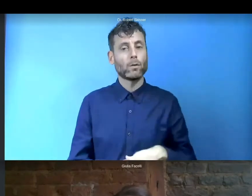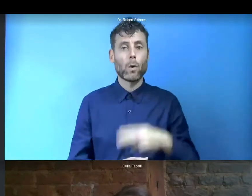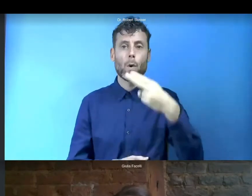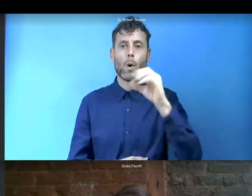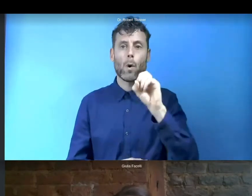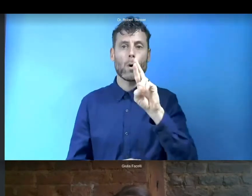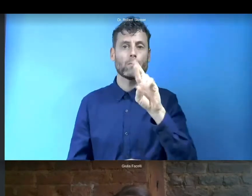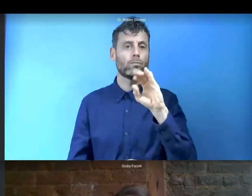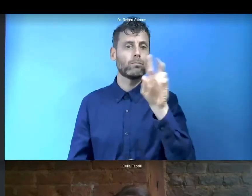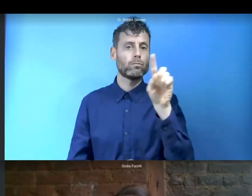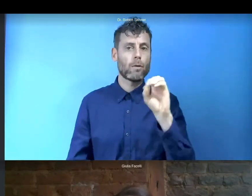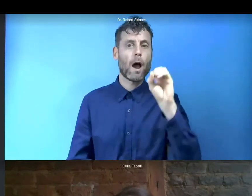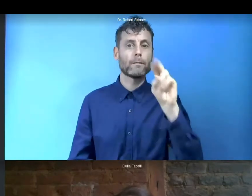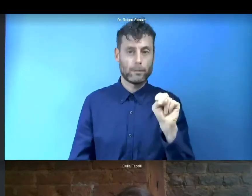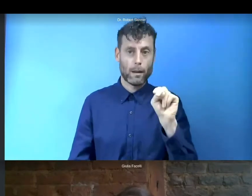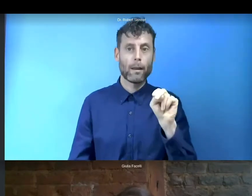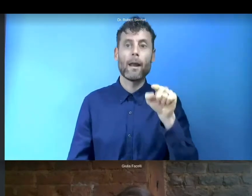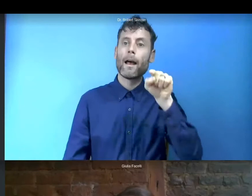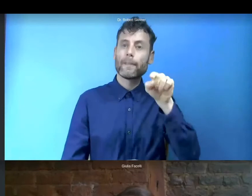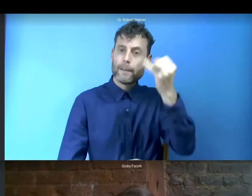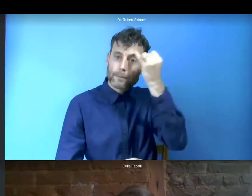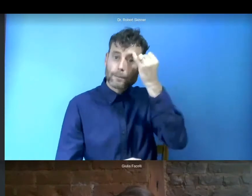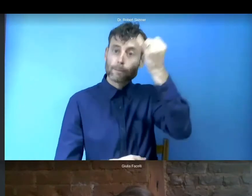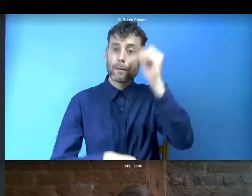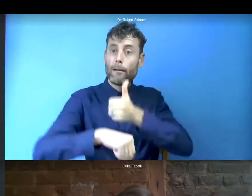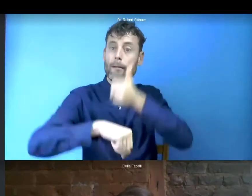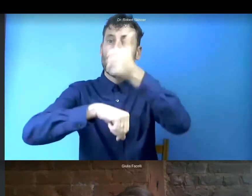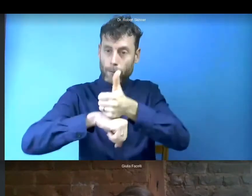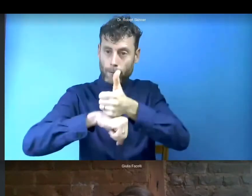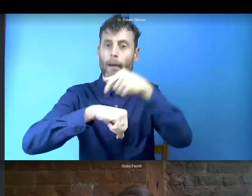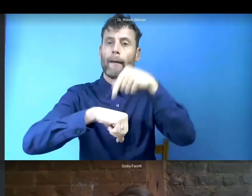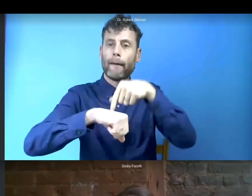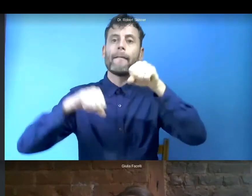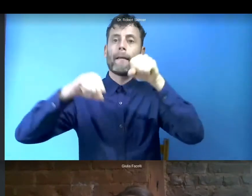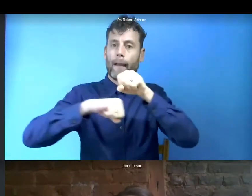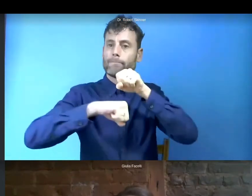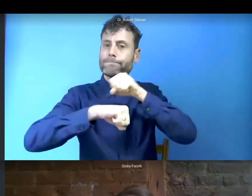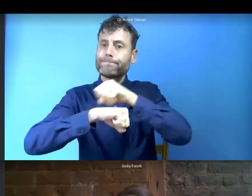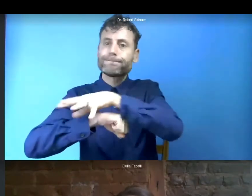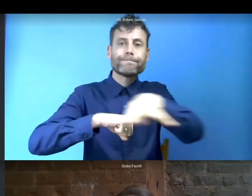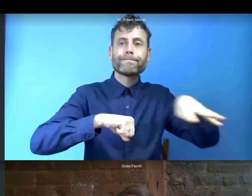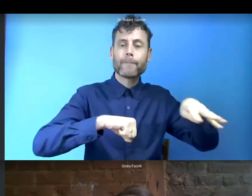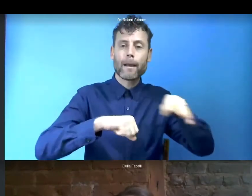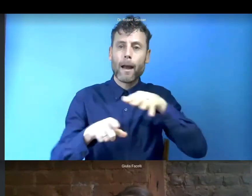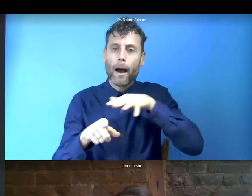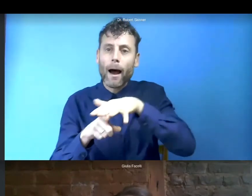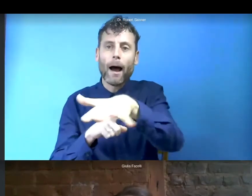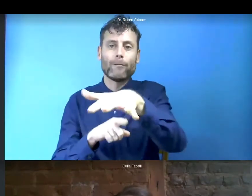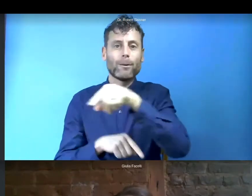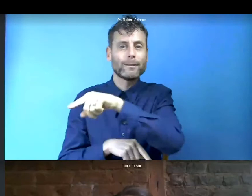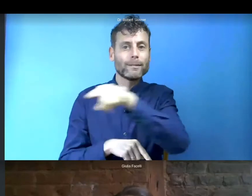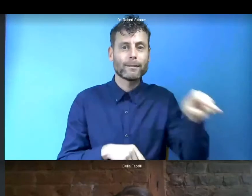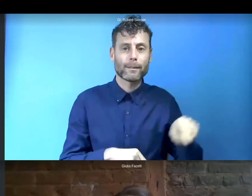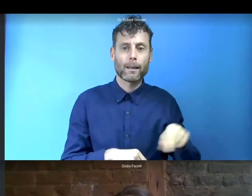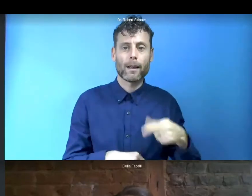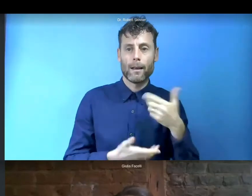a spin-off for other local initiatives and activities. I would like now to ask Giulia